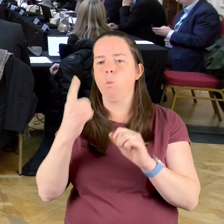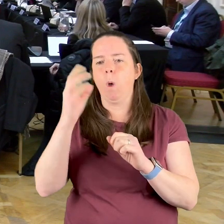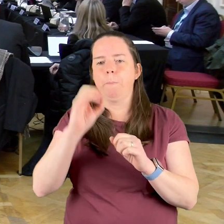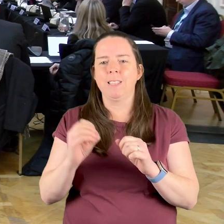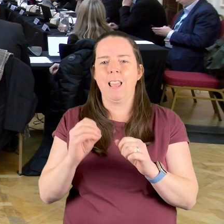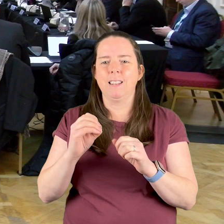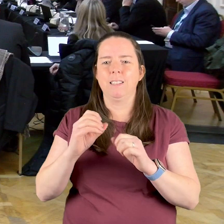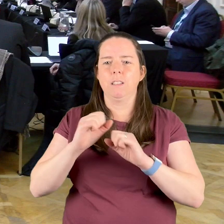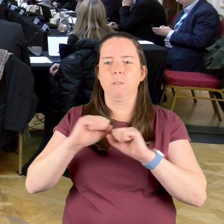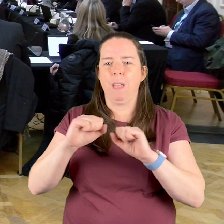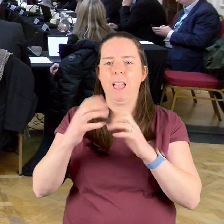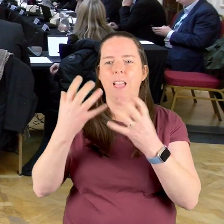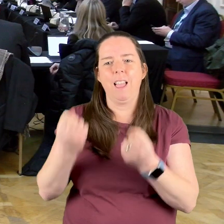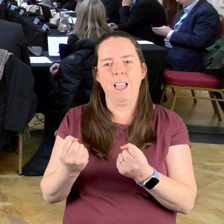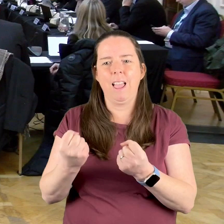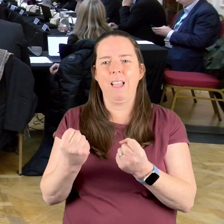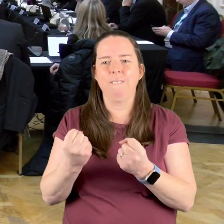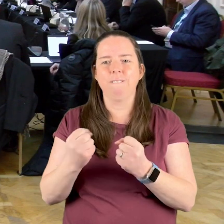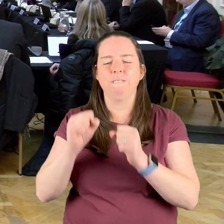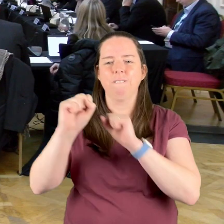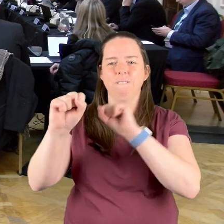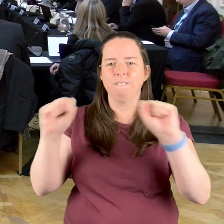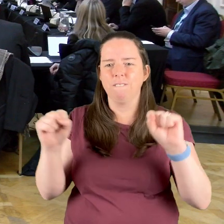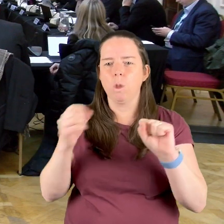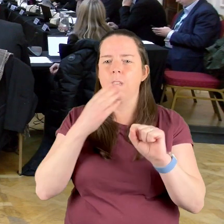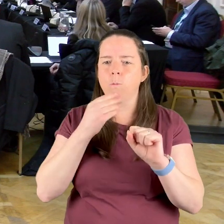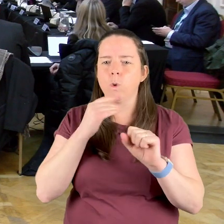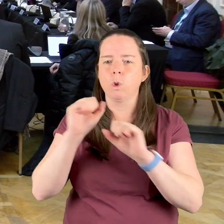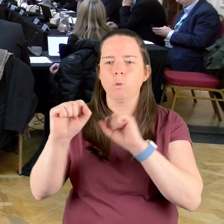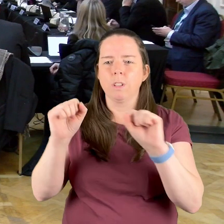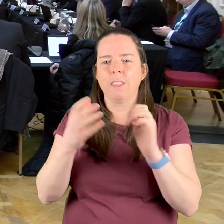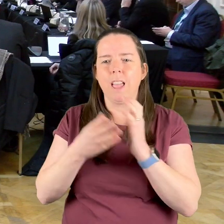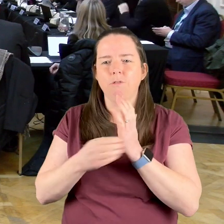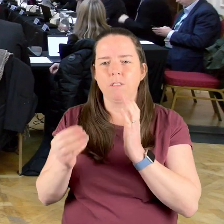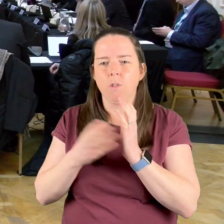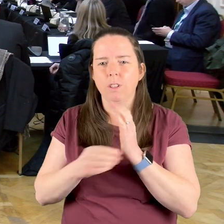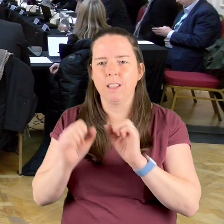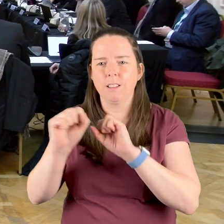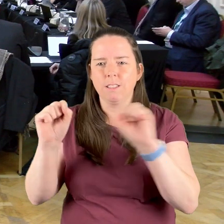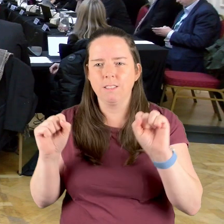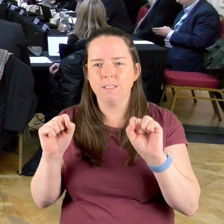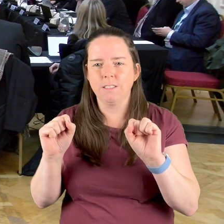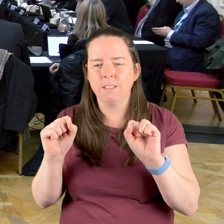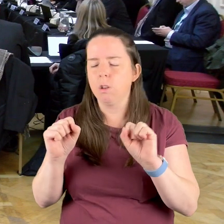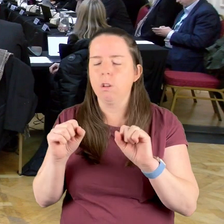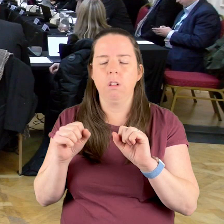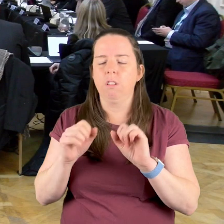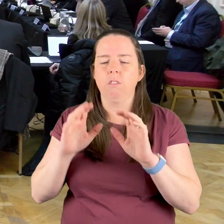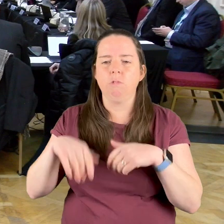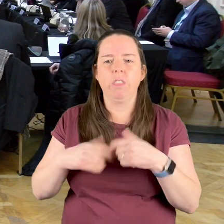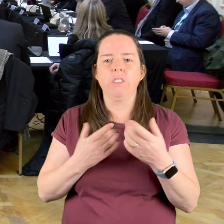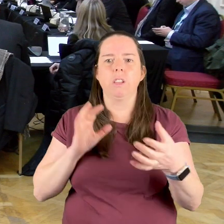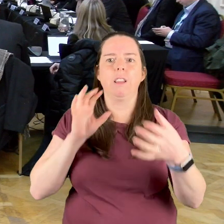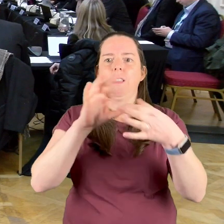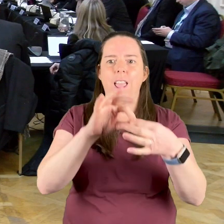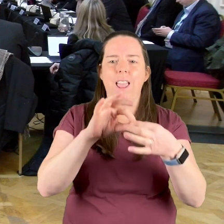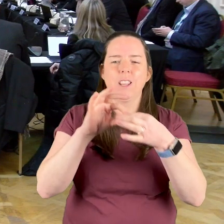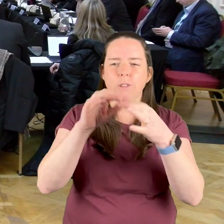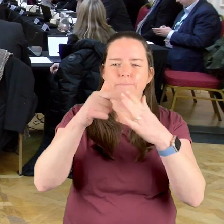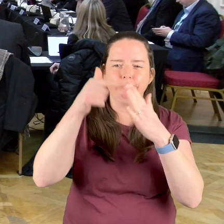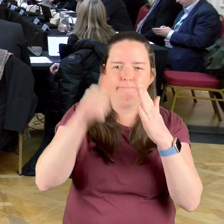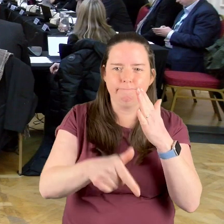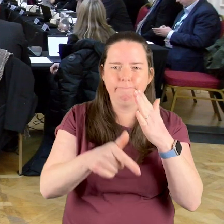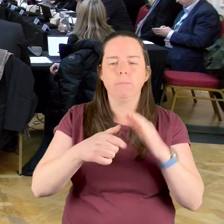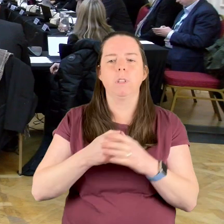use the 1% spare it happens to have in resource right now, rather than really engaging at a deeper